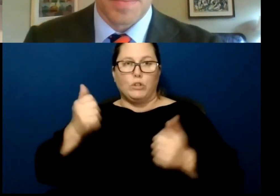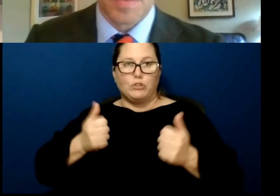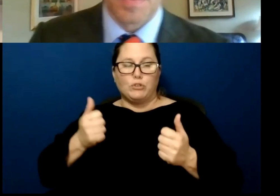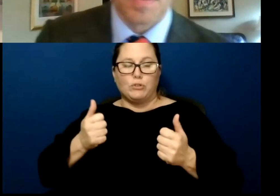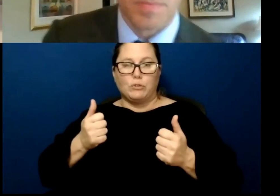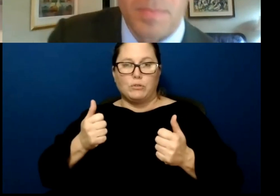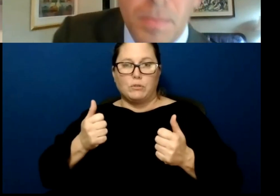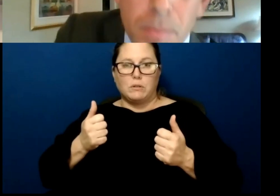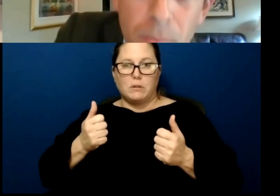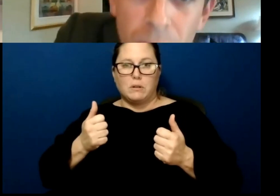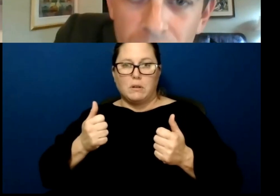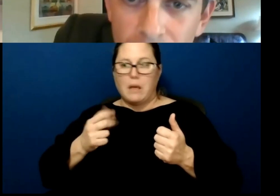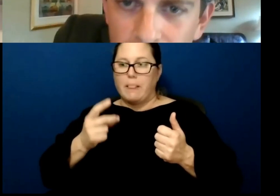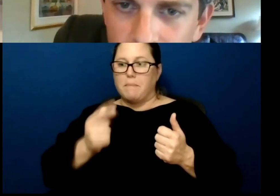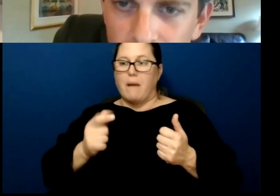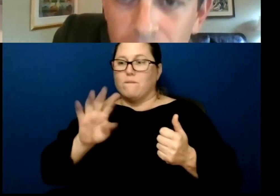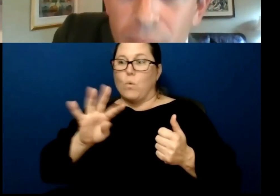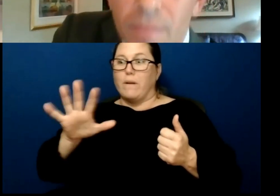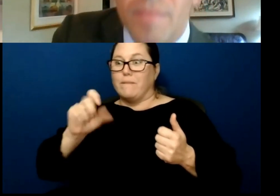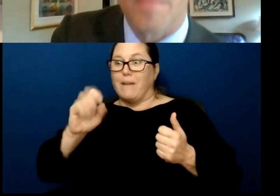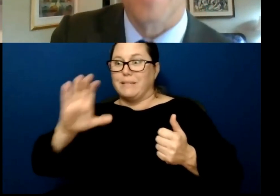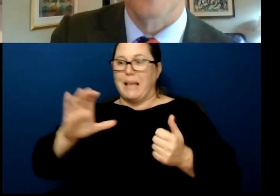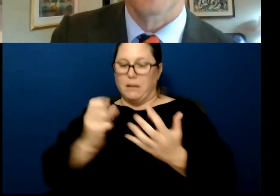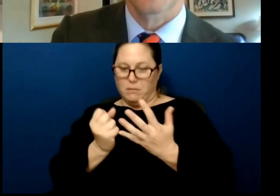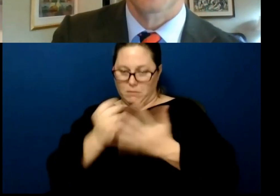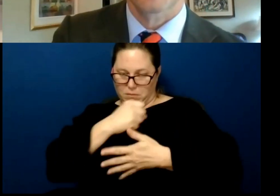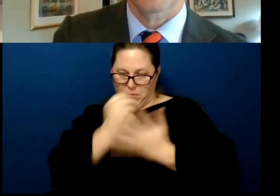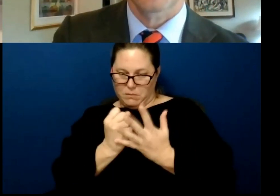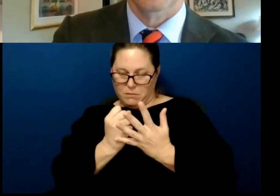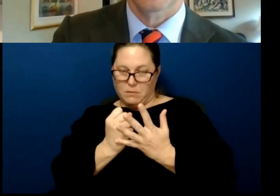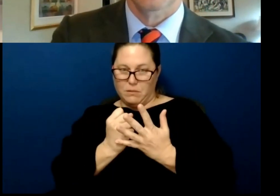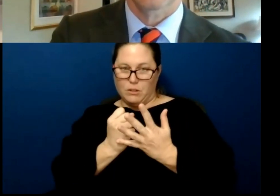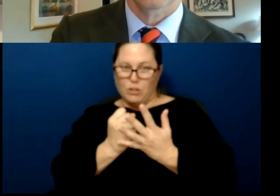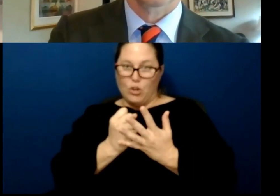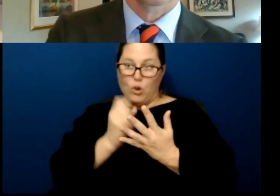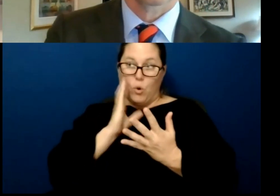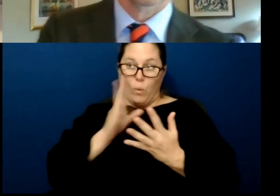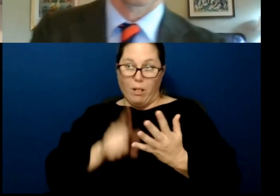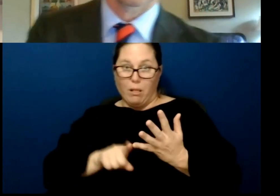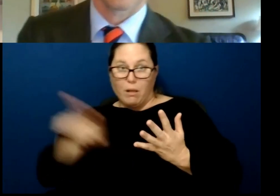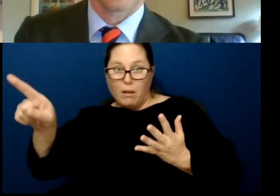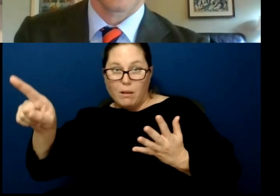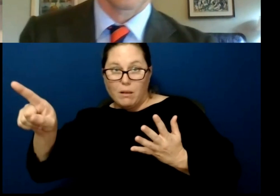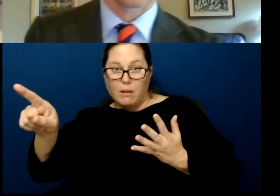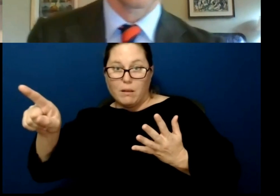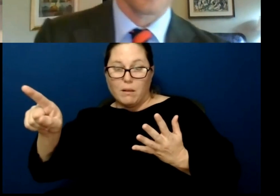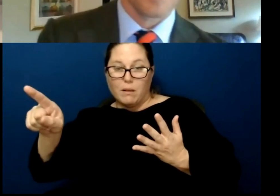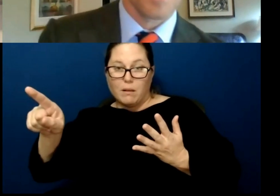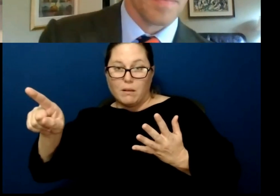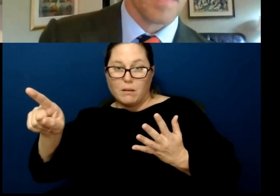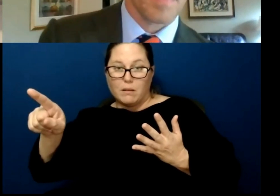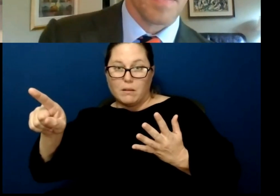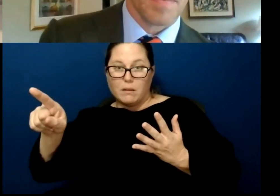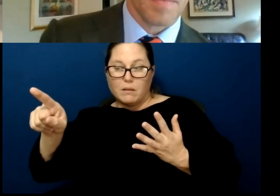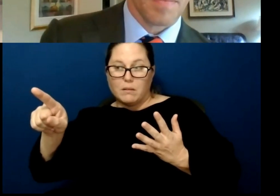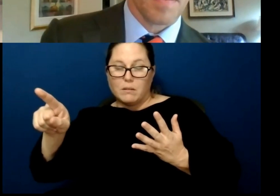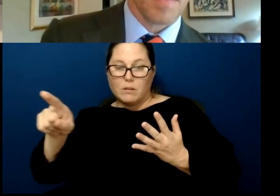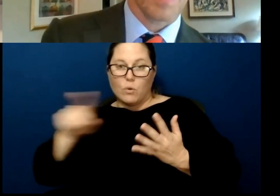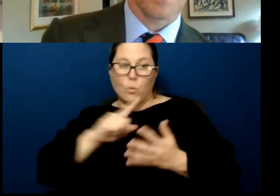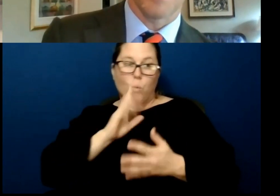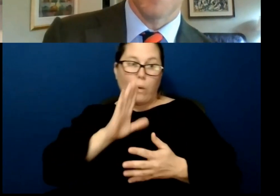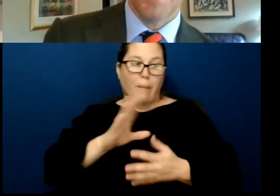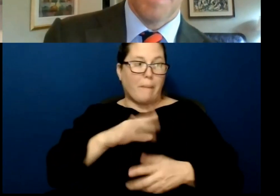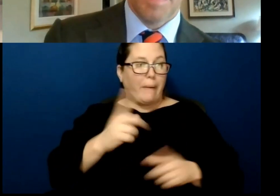and within 45 seconds, you make a decision on where they're going to go to in the department. Are they going to go back straight to one of